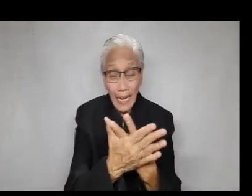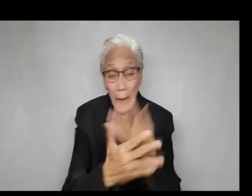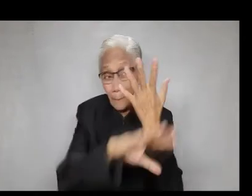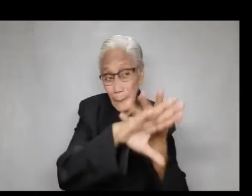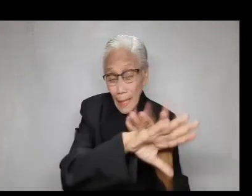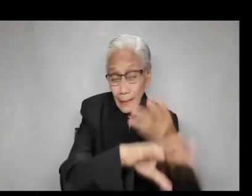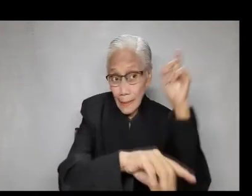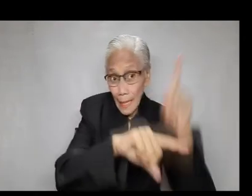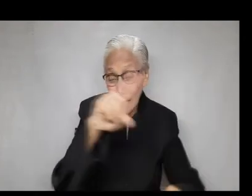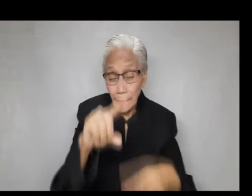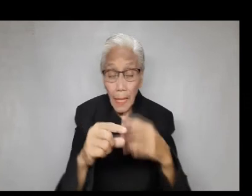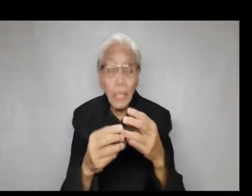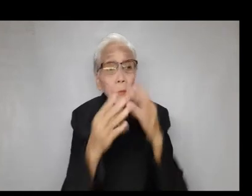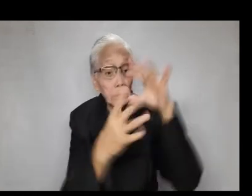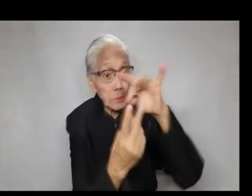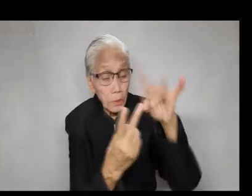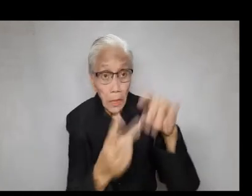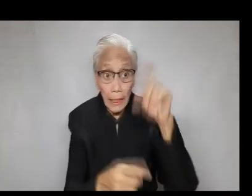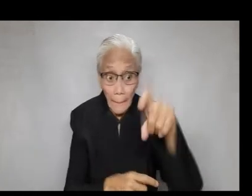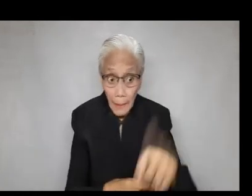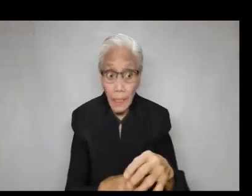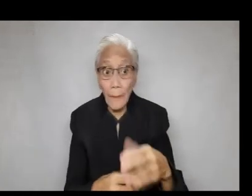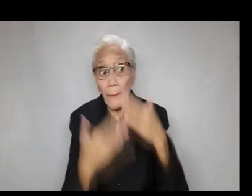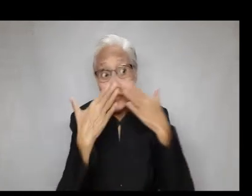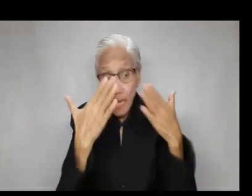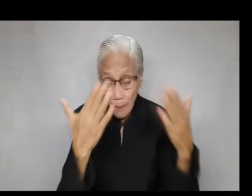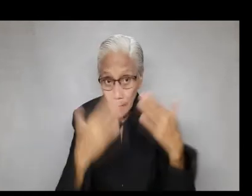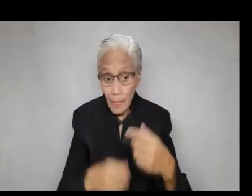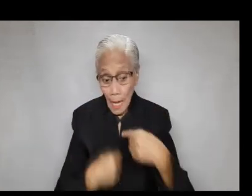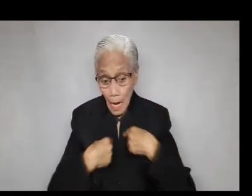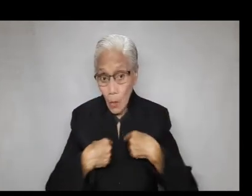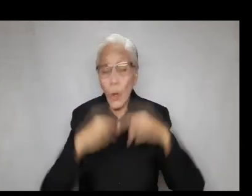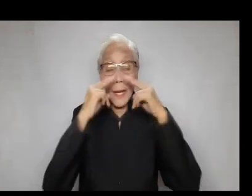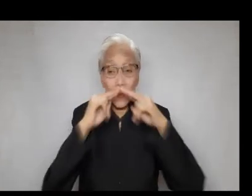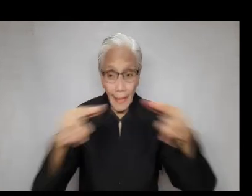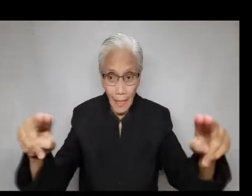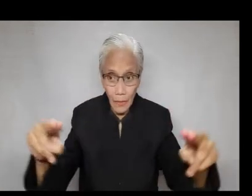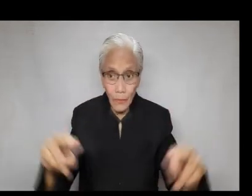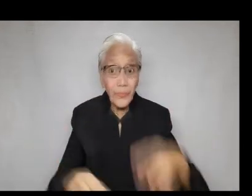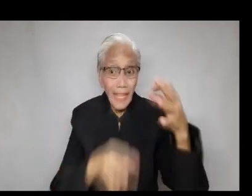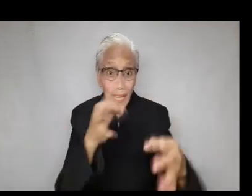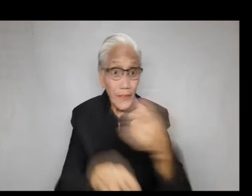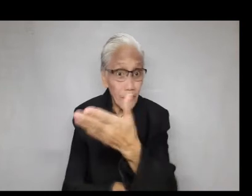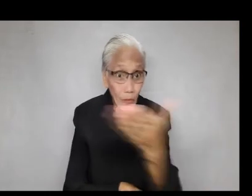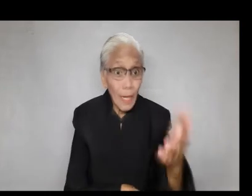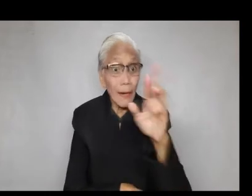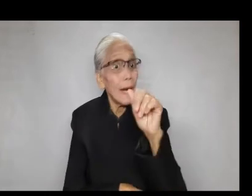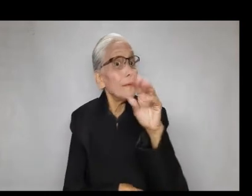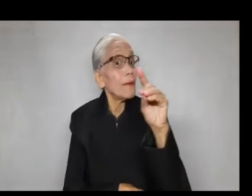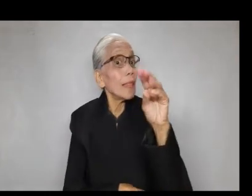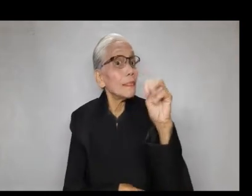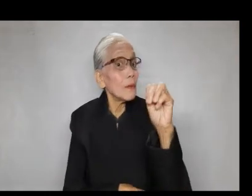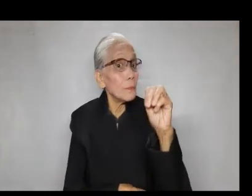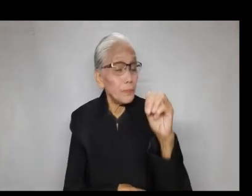baggages? The old wicked saying, well, beggars cannot be choosers. In fact, they ought to be thankful to